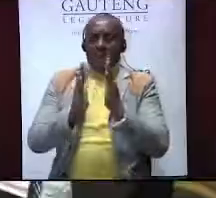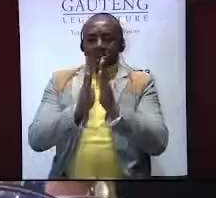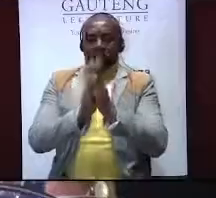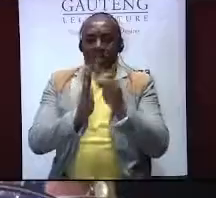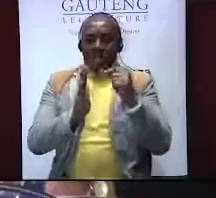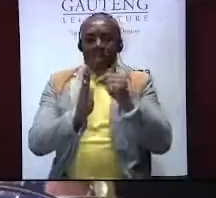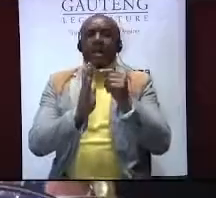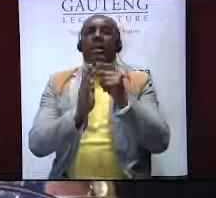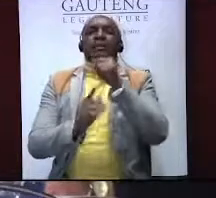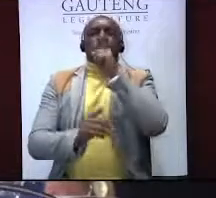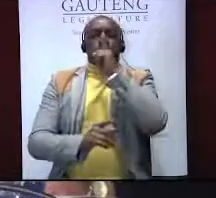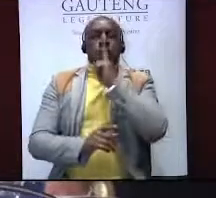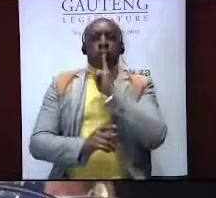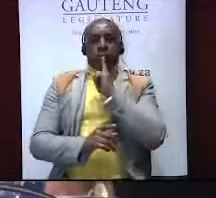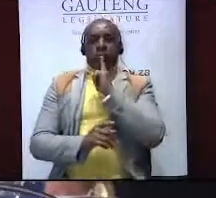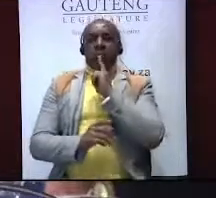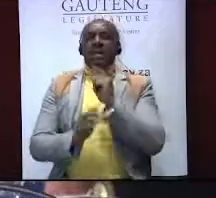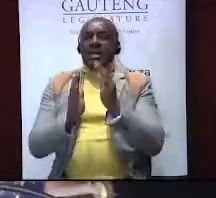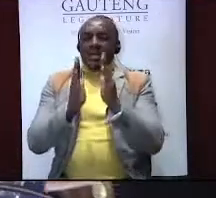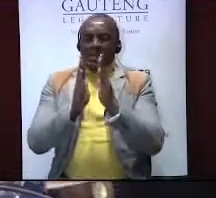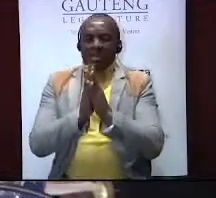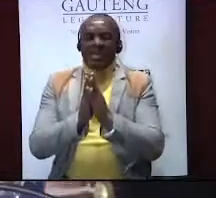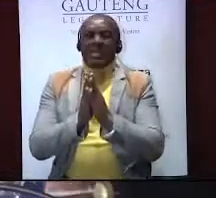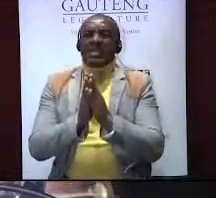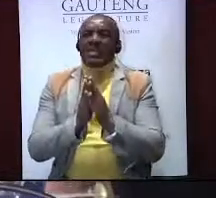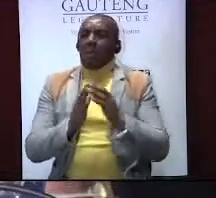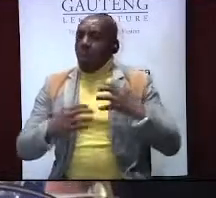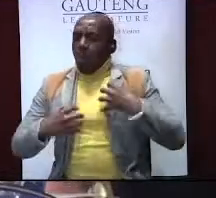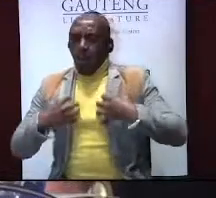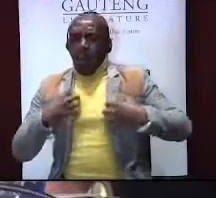silent. Church, where is your voice?